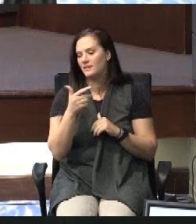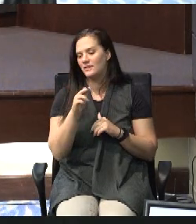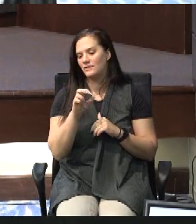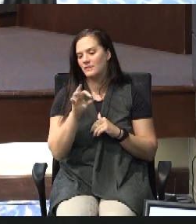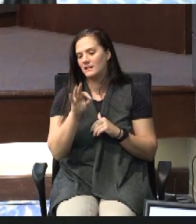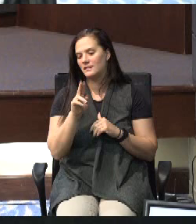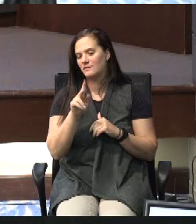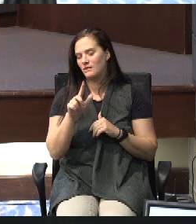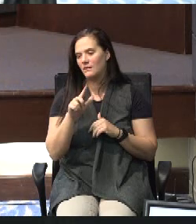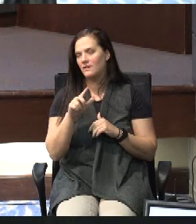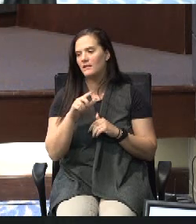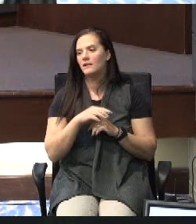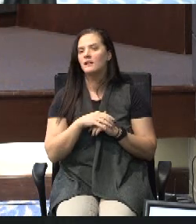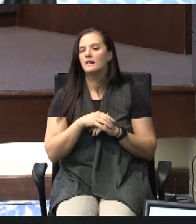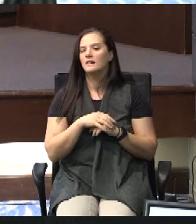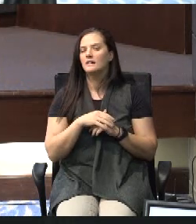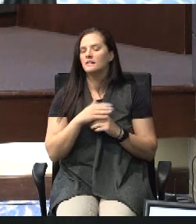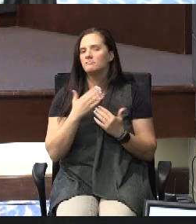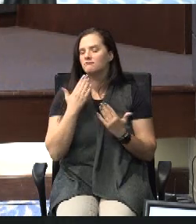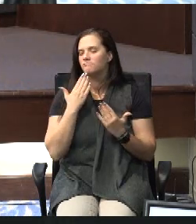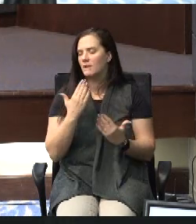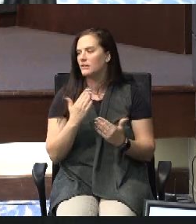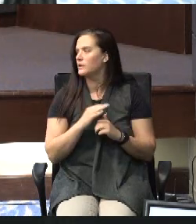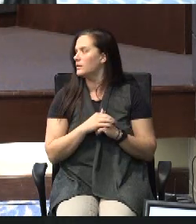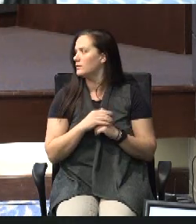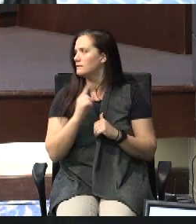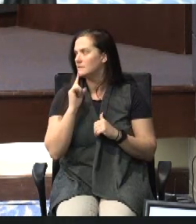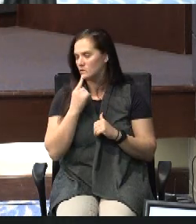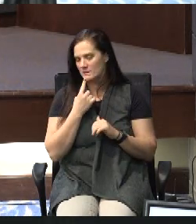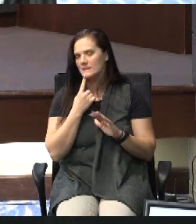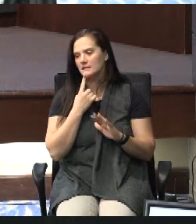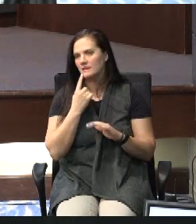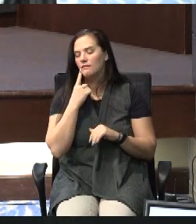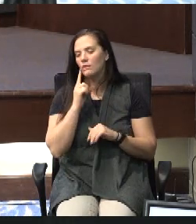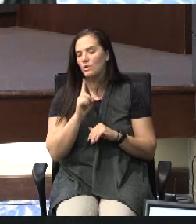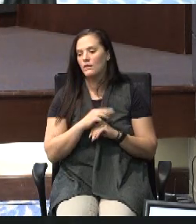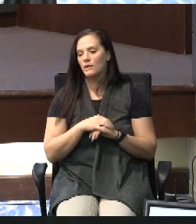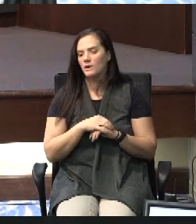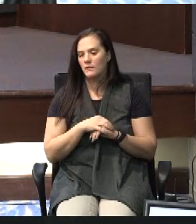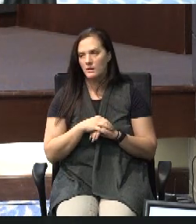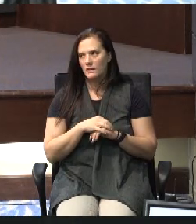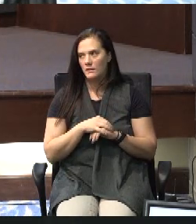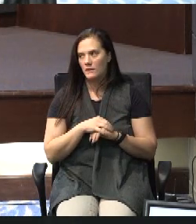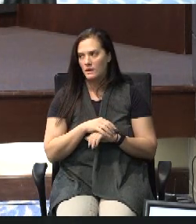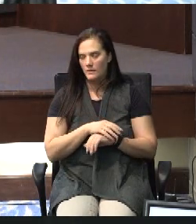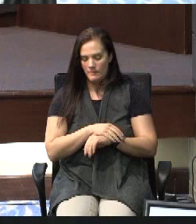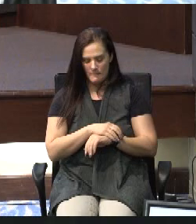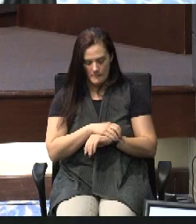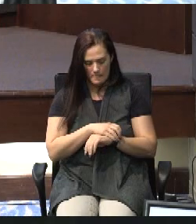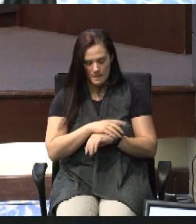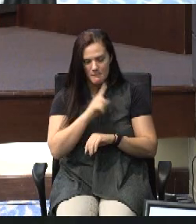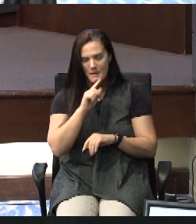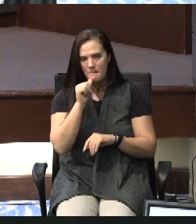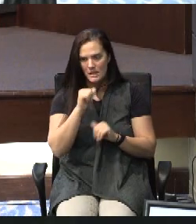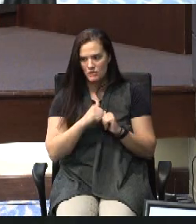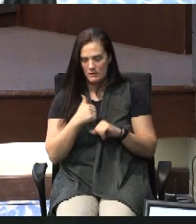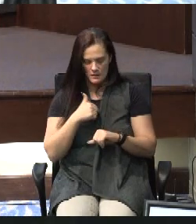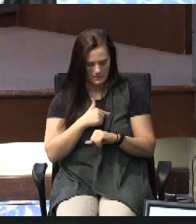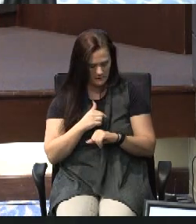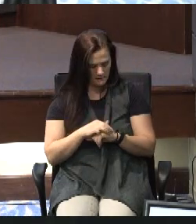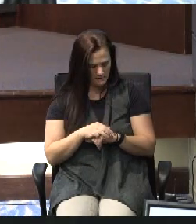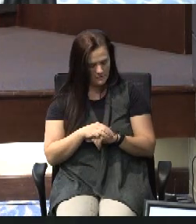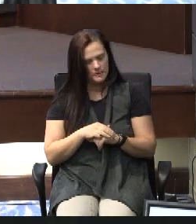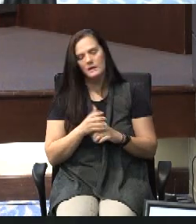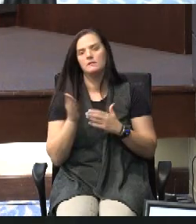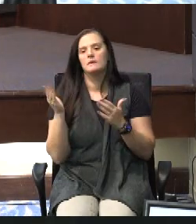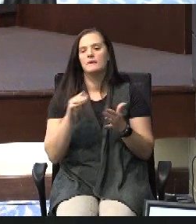our delays. And so Sean, thank you seriously for, just being patient with us and